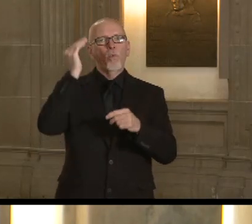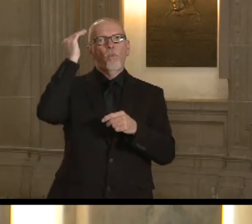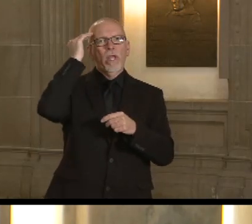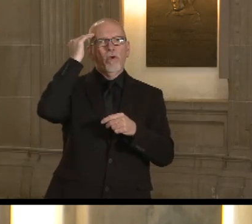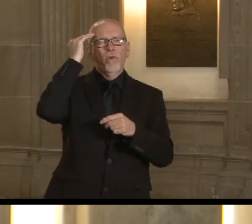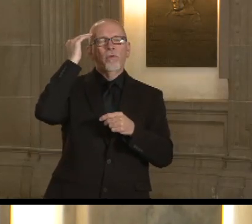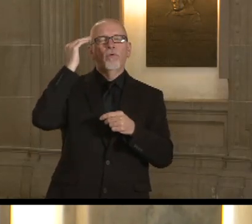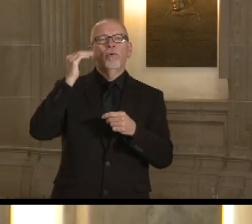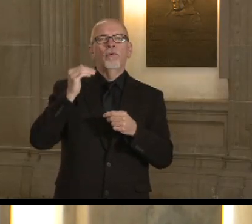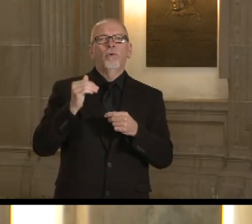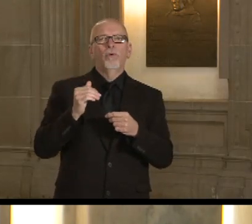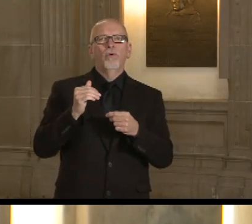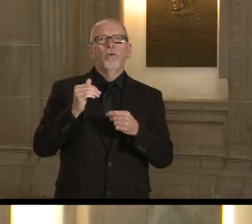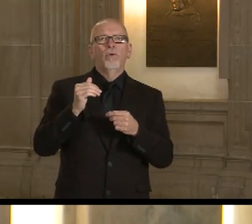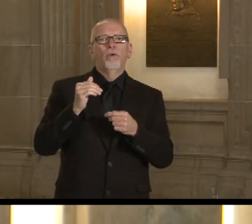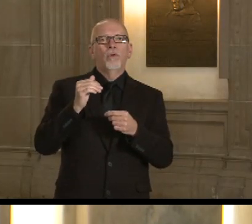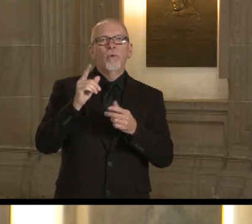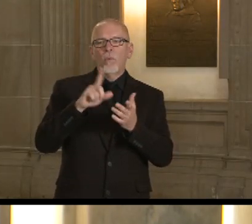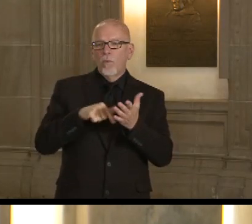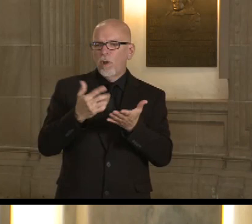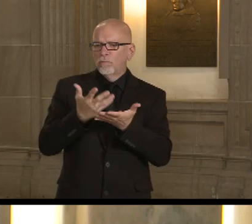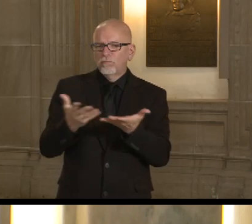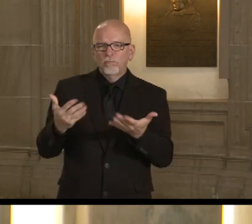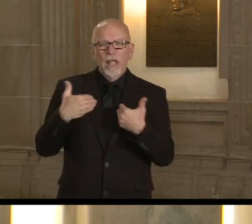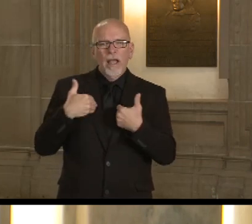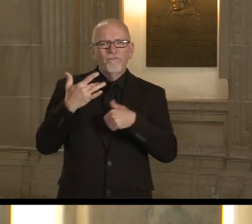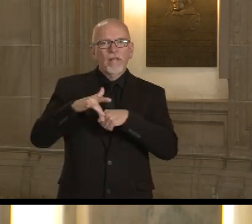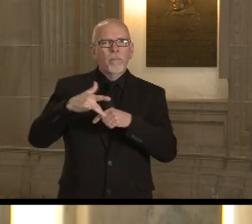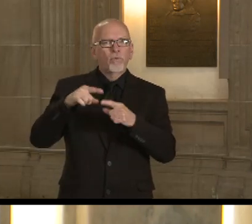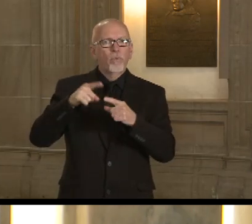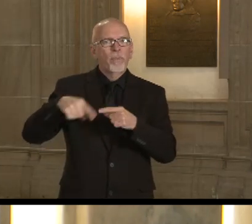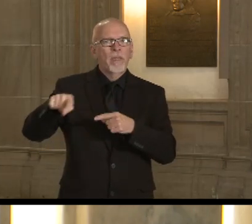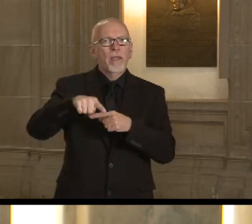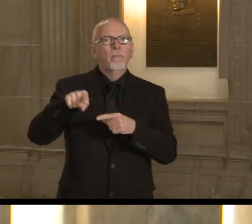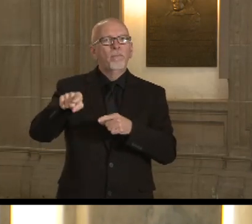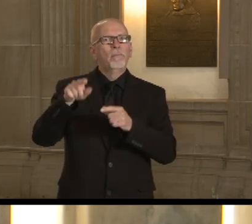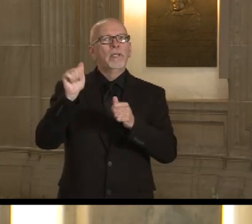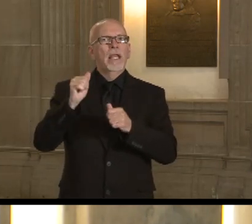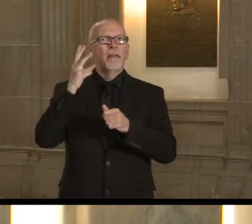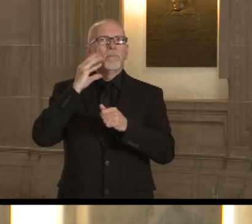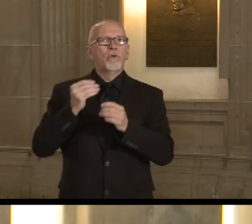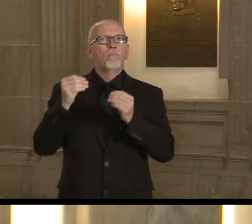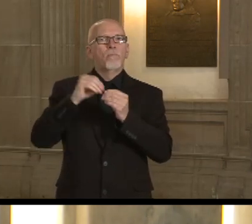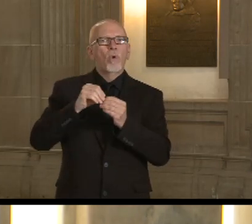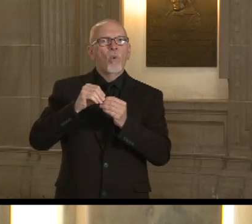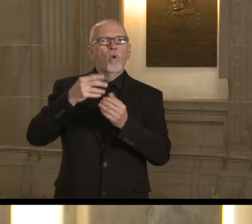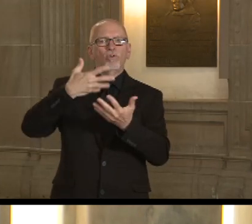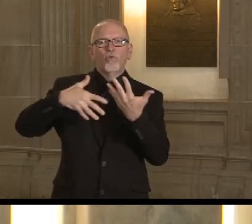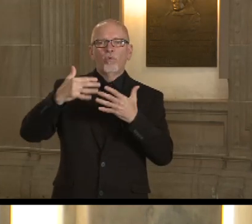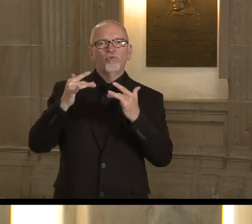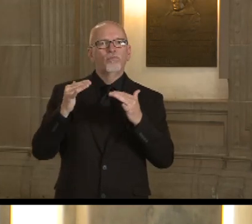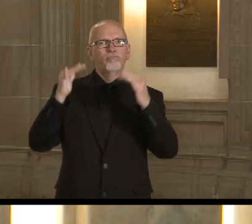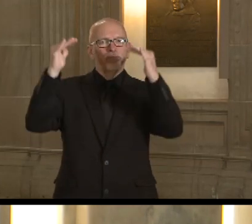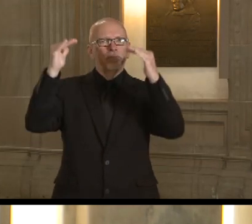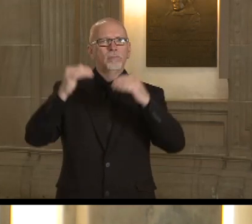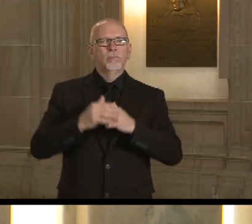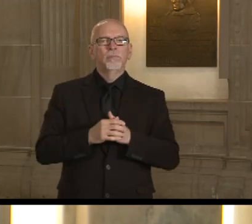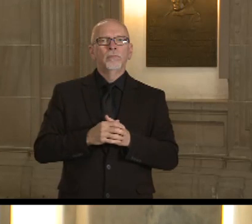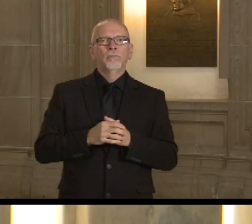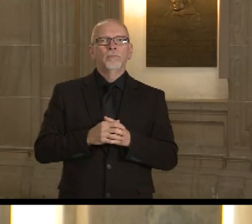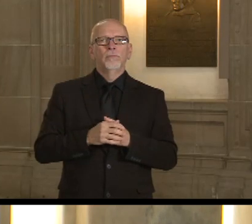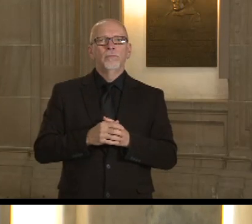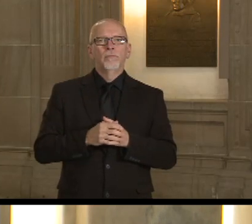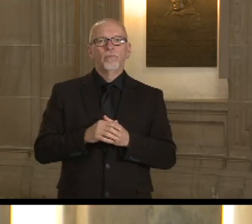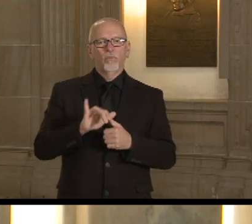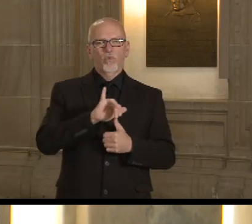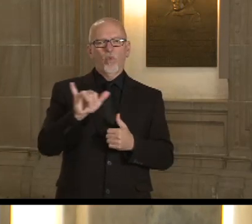aware of the tools that are available to them to experience more social upward mobility.